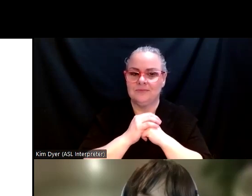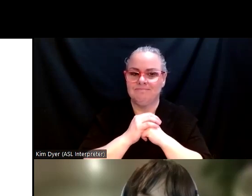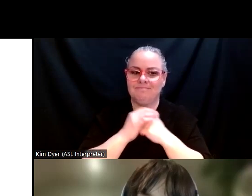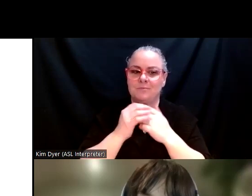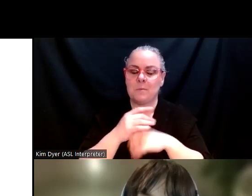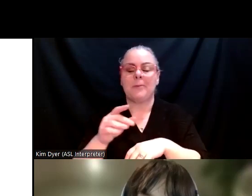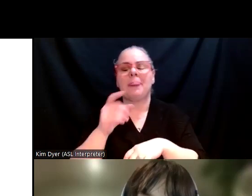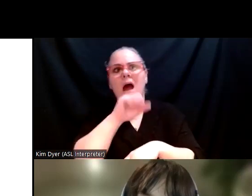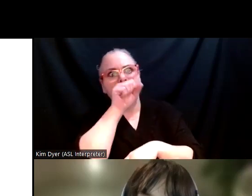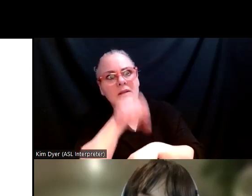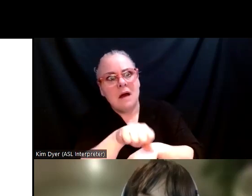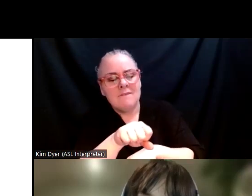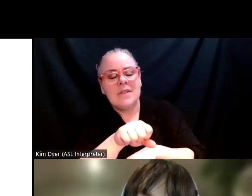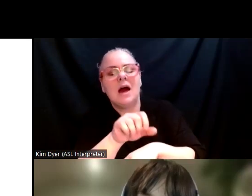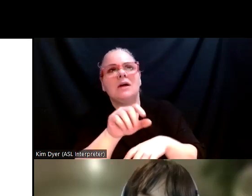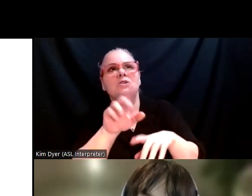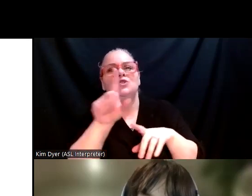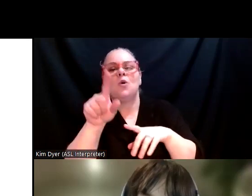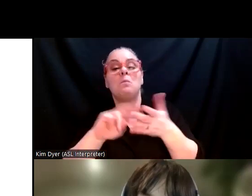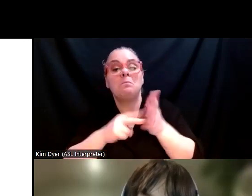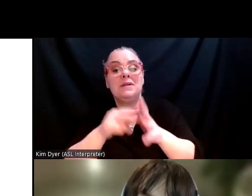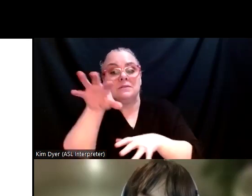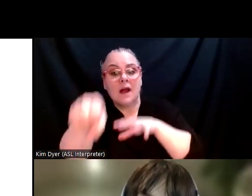So I love that. So that the outreach,